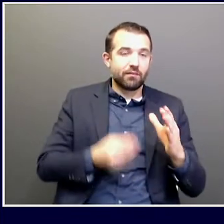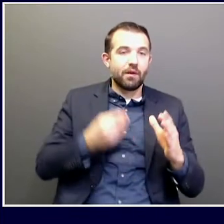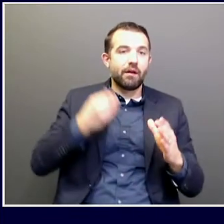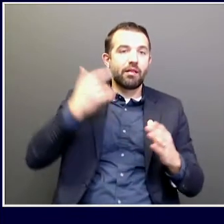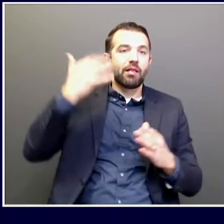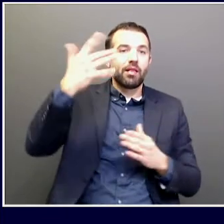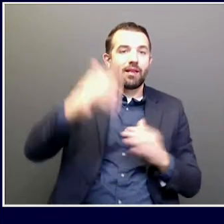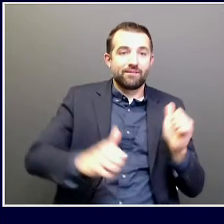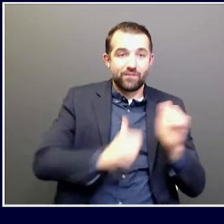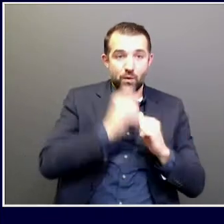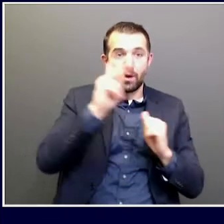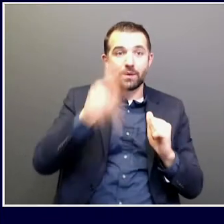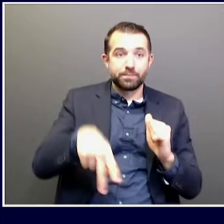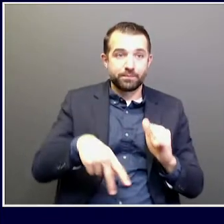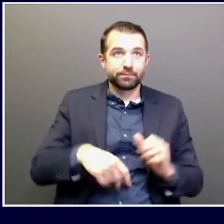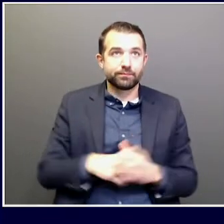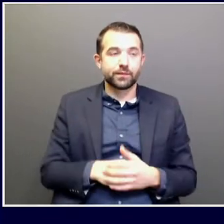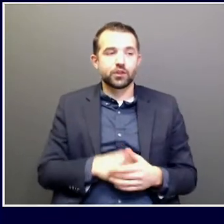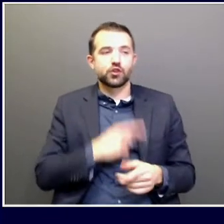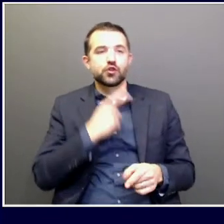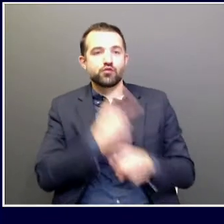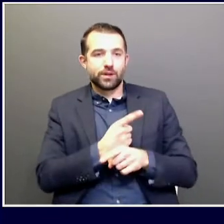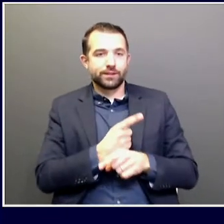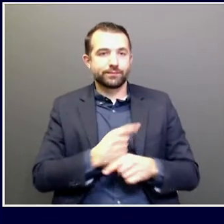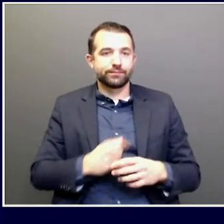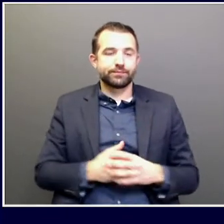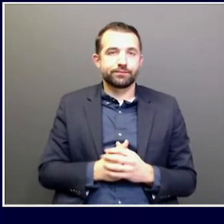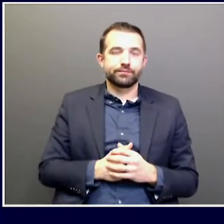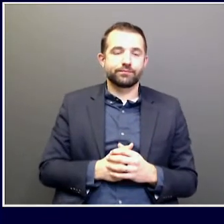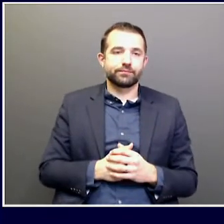Emily. Commissioner and Emily, there's,